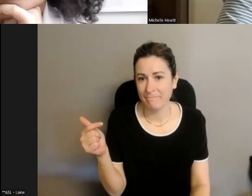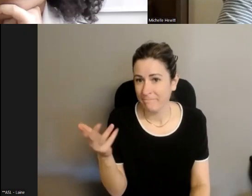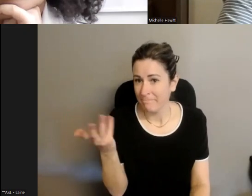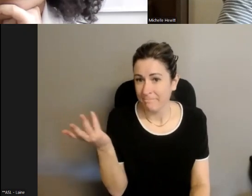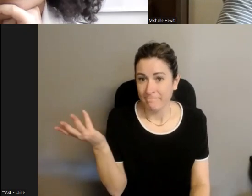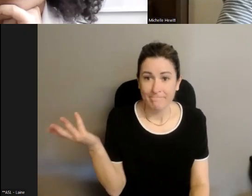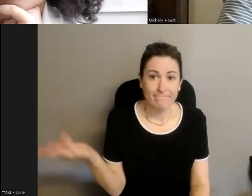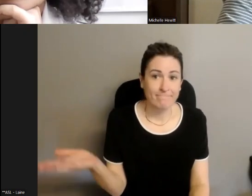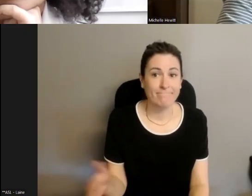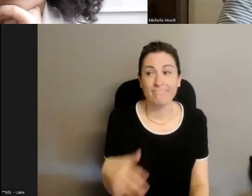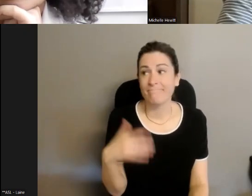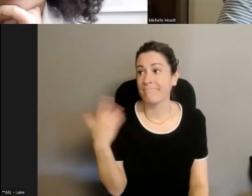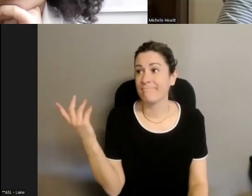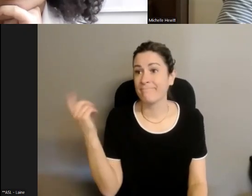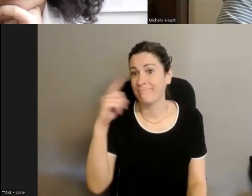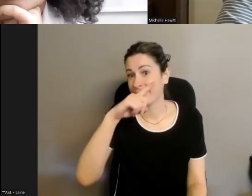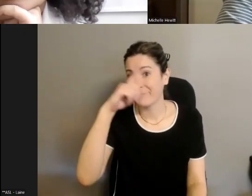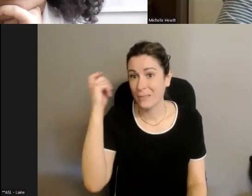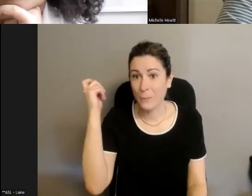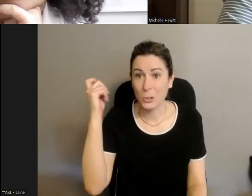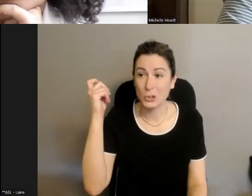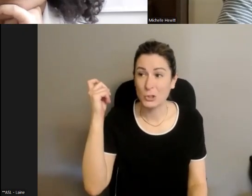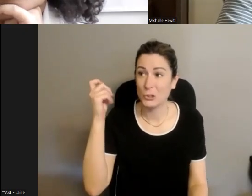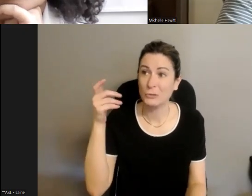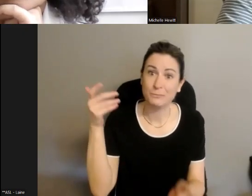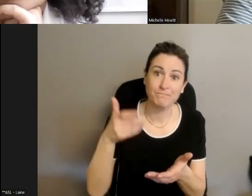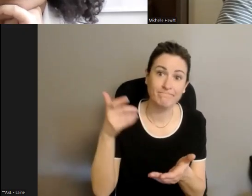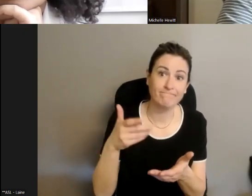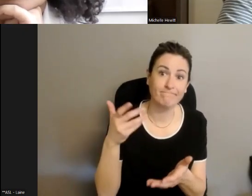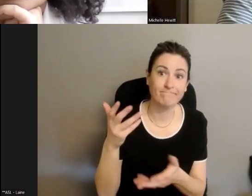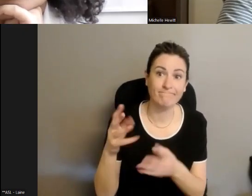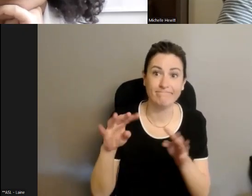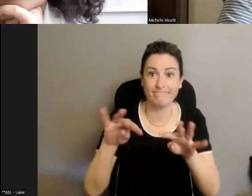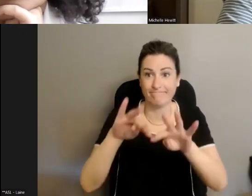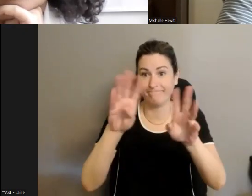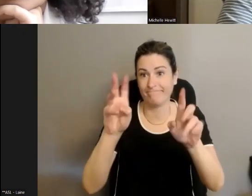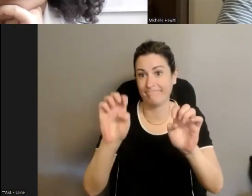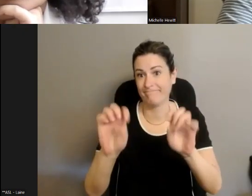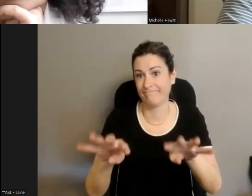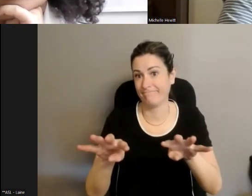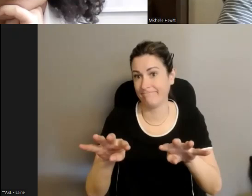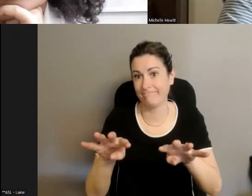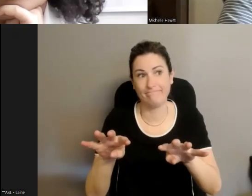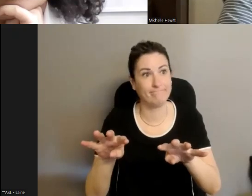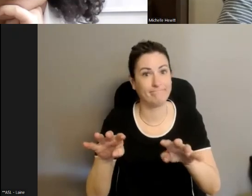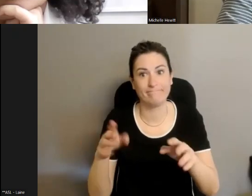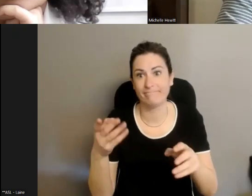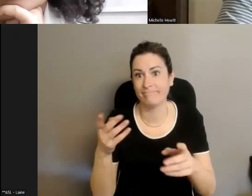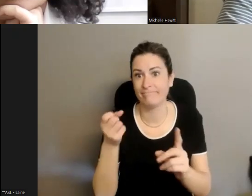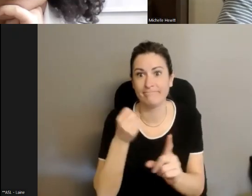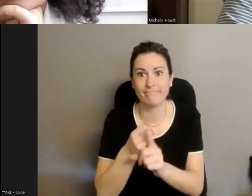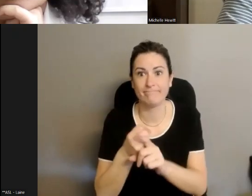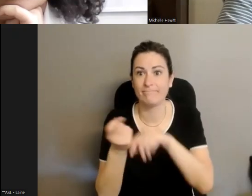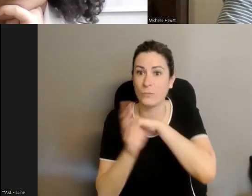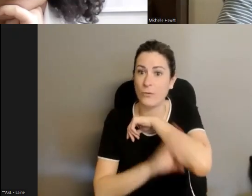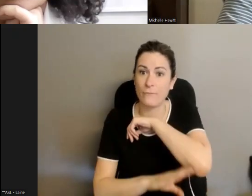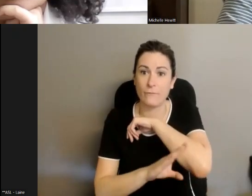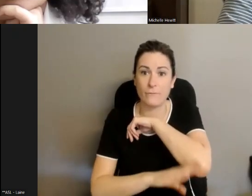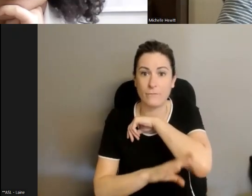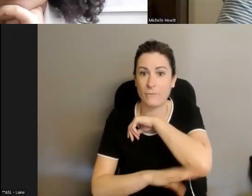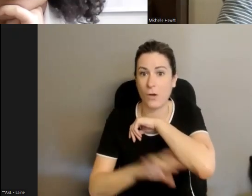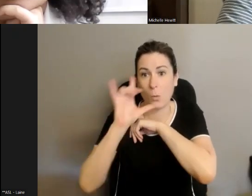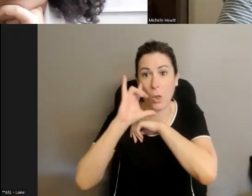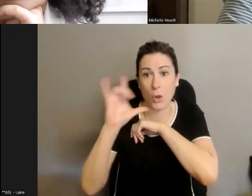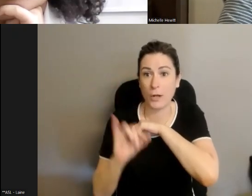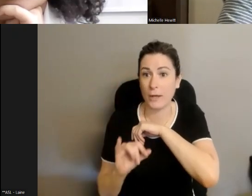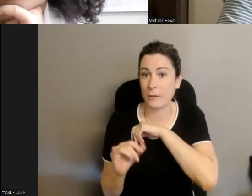on politically. Who knows what's going to happen come the fall, whether the